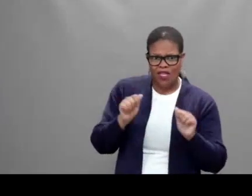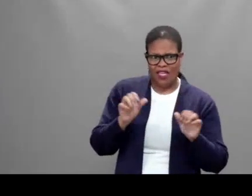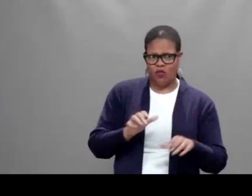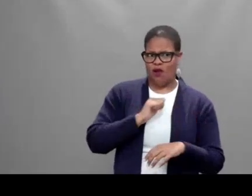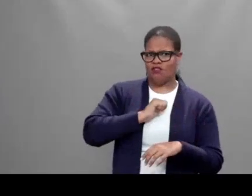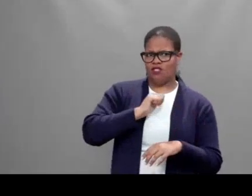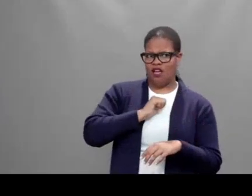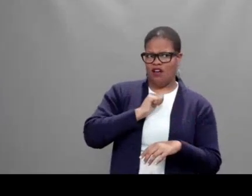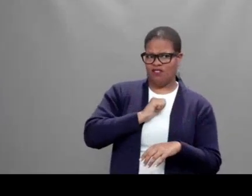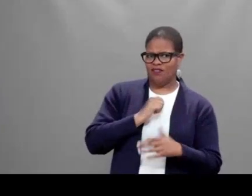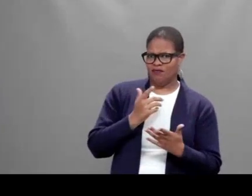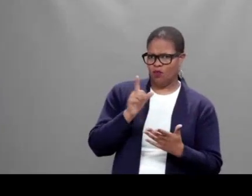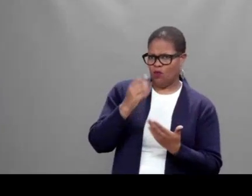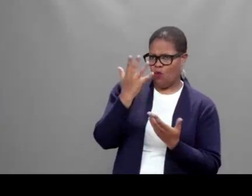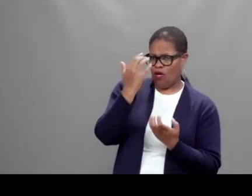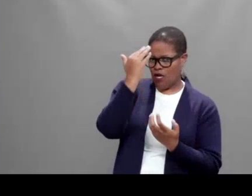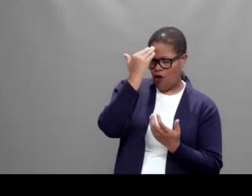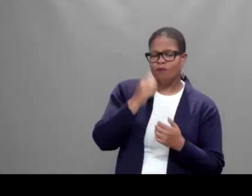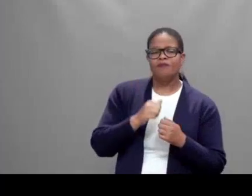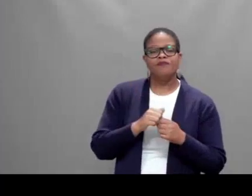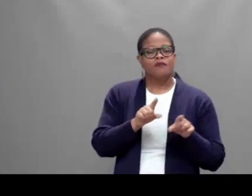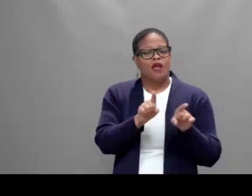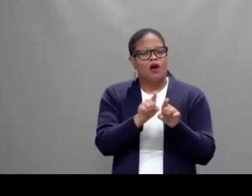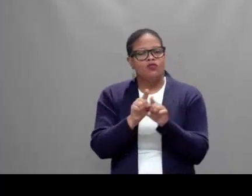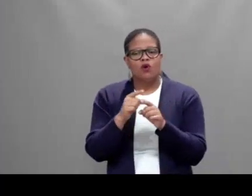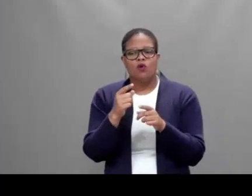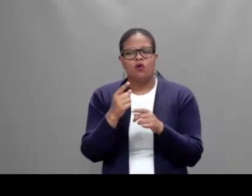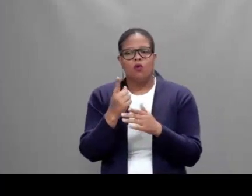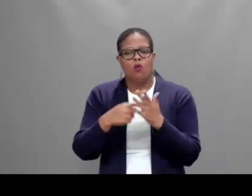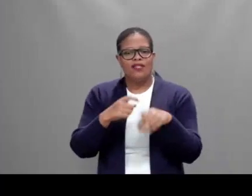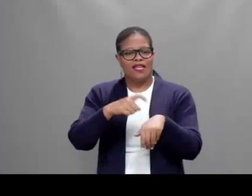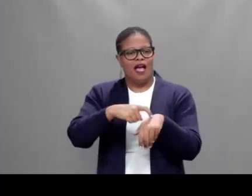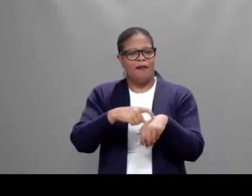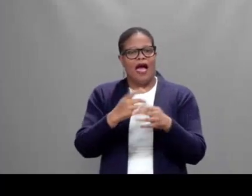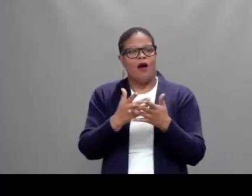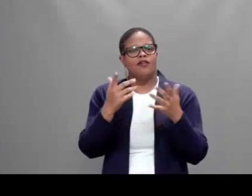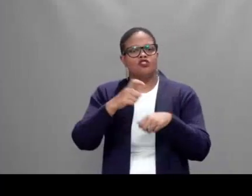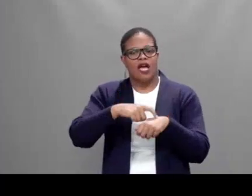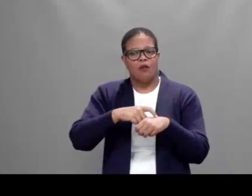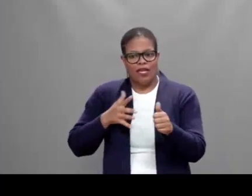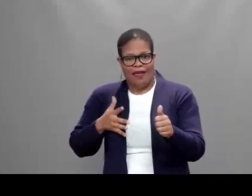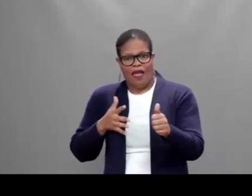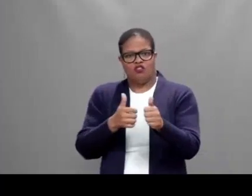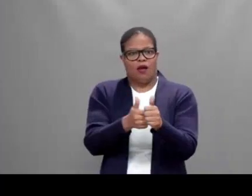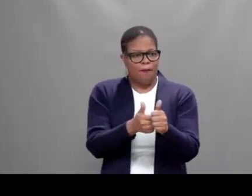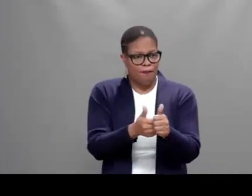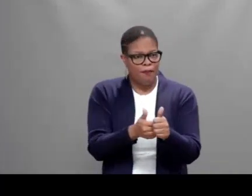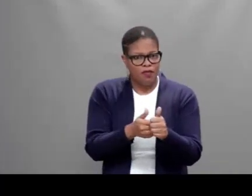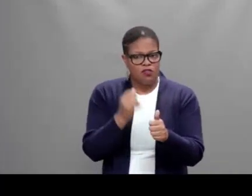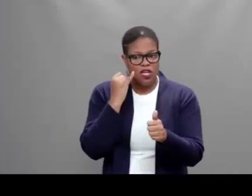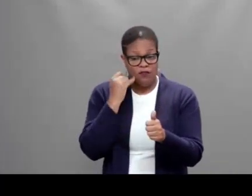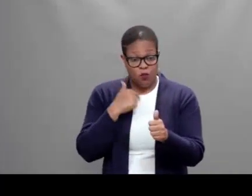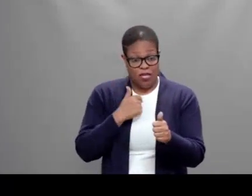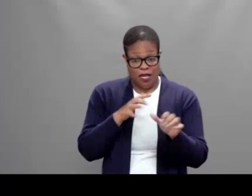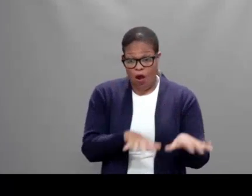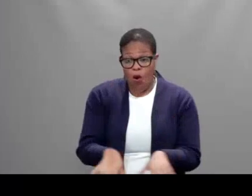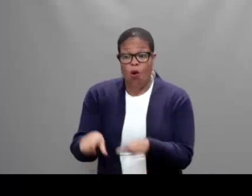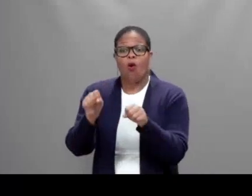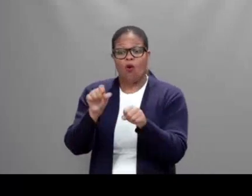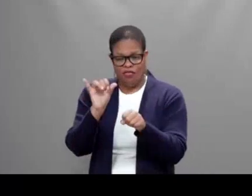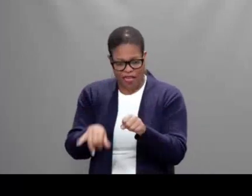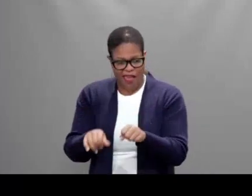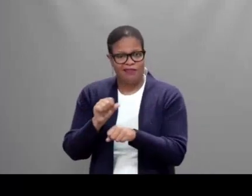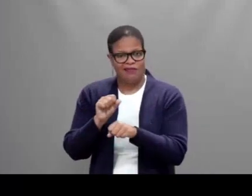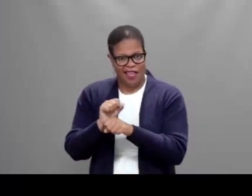ourselves. And also giving ourselves a timeline to get caught up to that. So, okay, if we can take over that task for